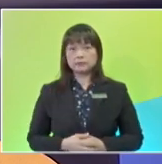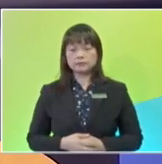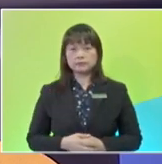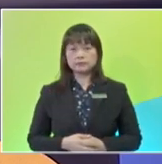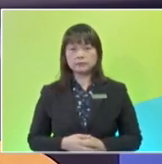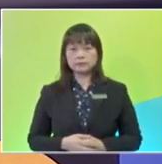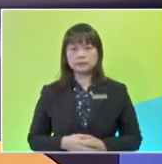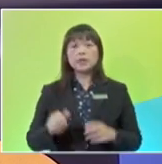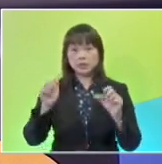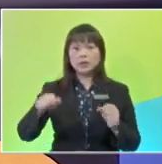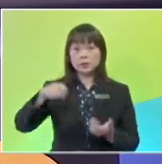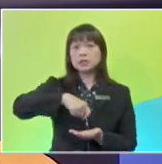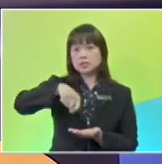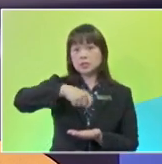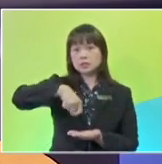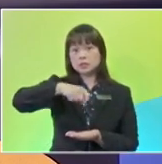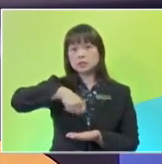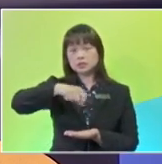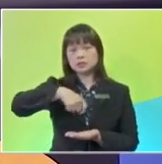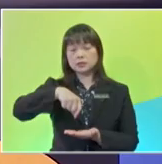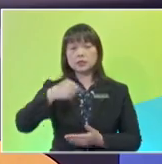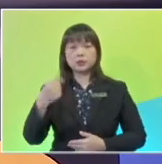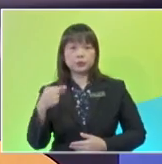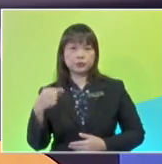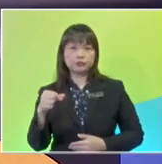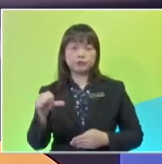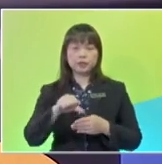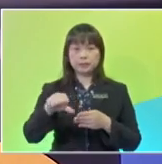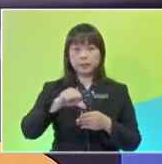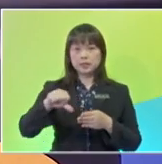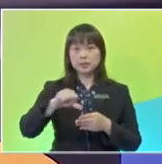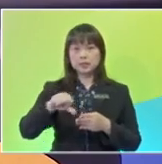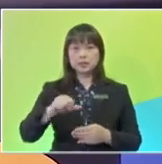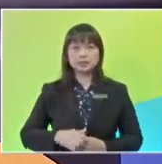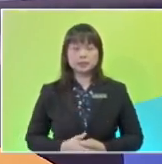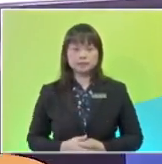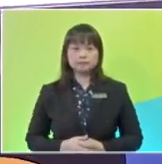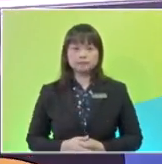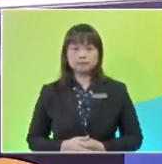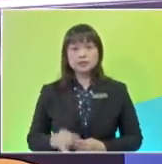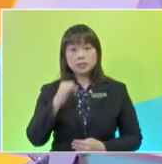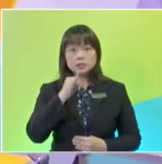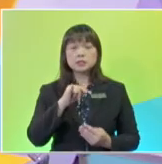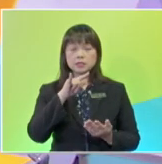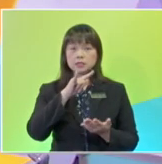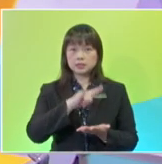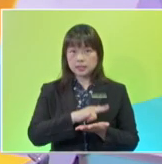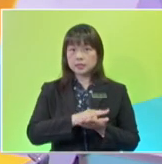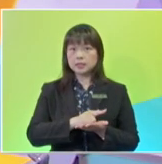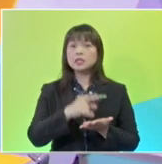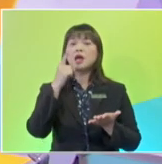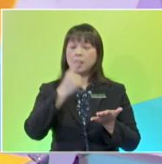this? Can. The green bean? Okay. So right now we are stirring green bean. Is there changes in the color of the